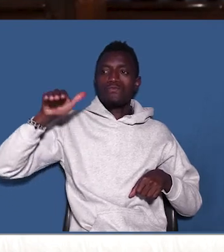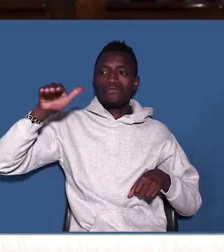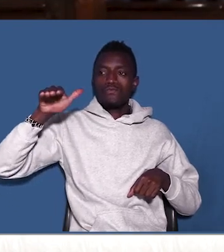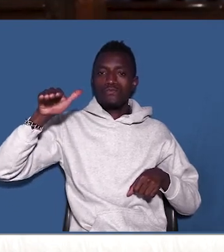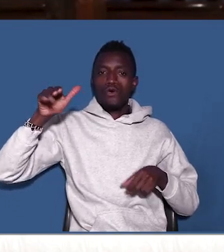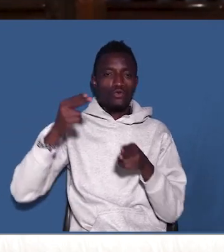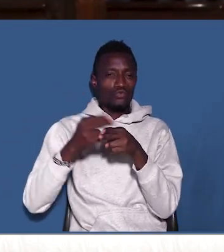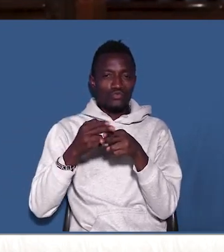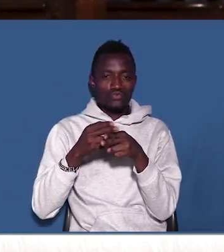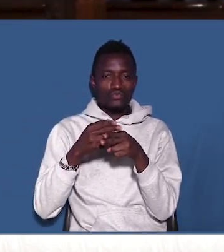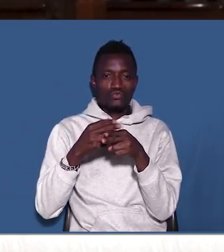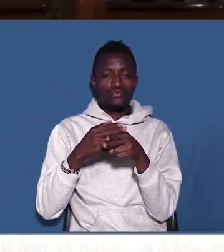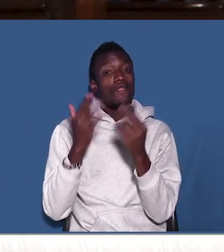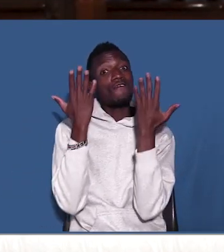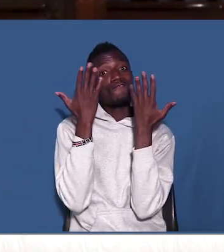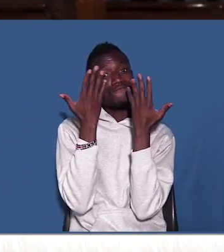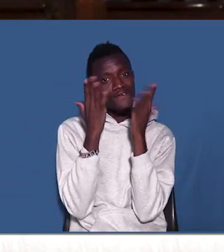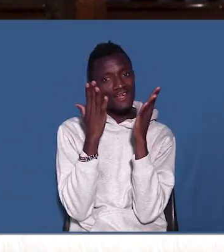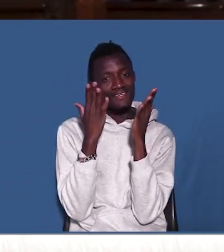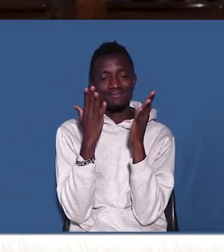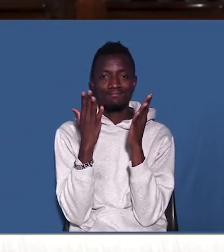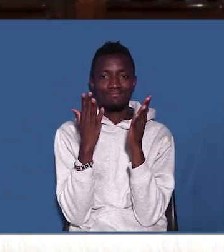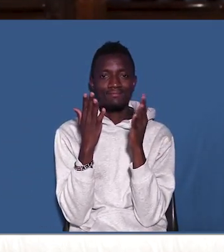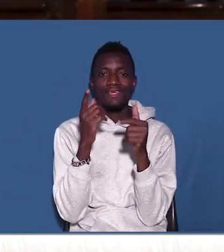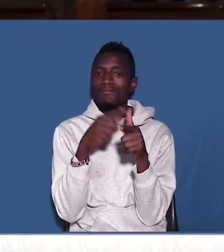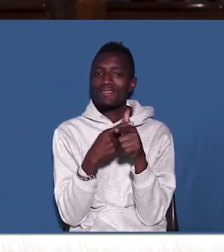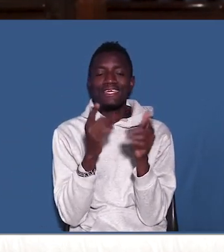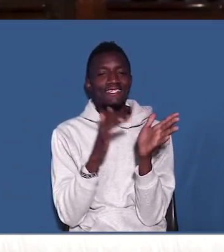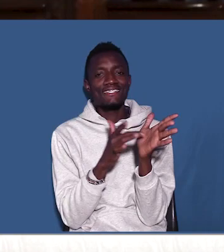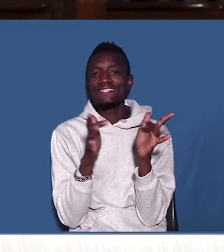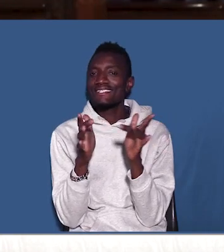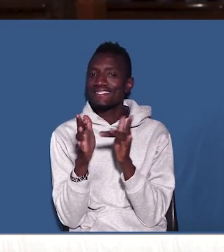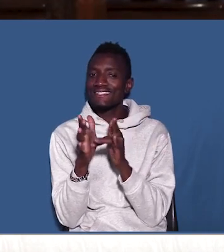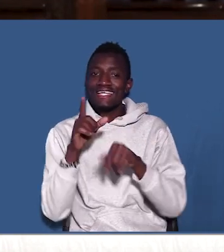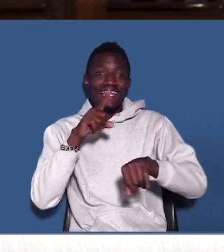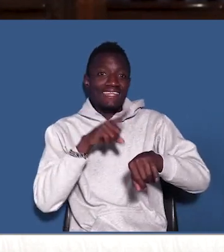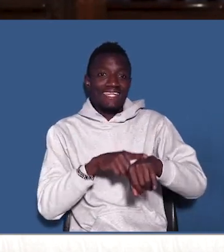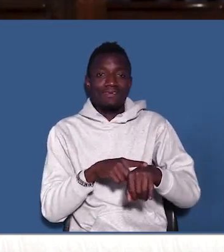down. And so he said, "It is finished."